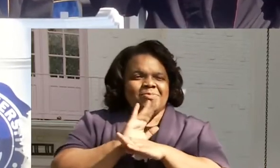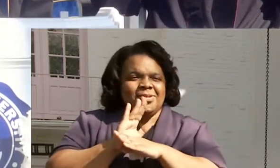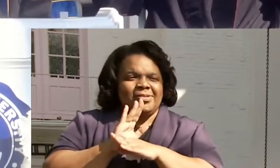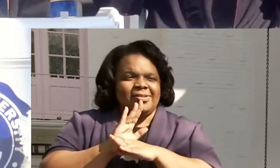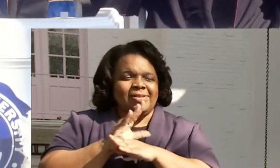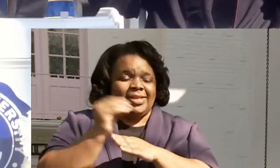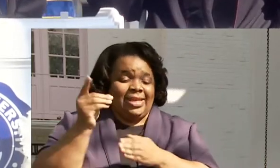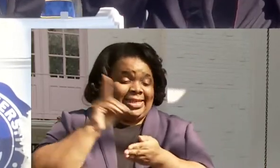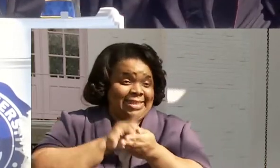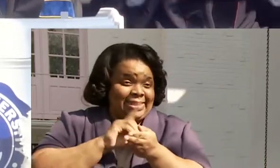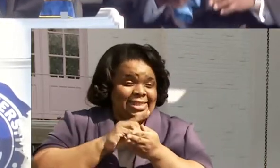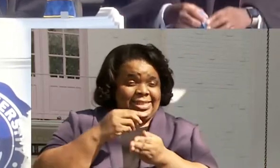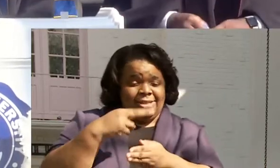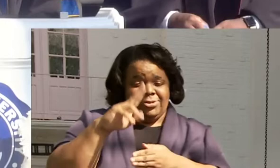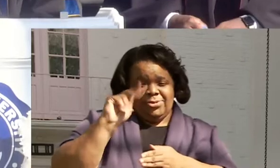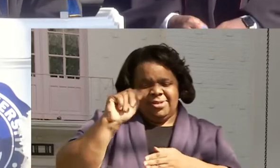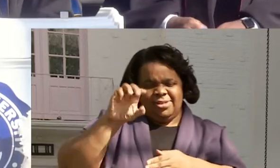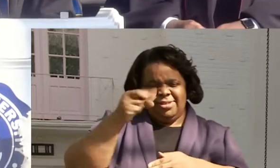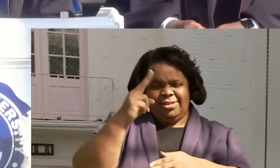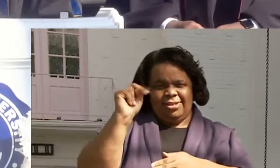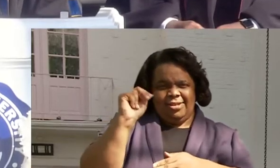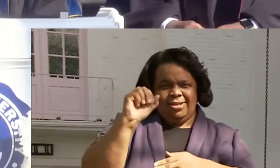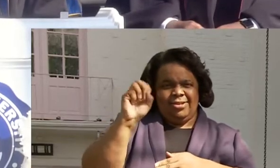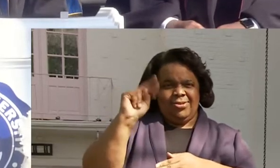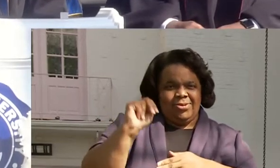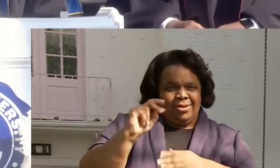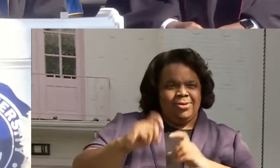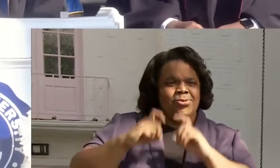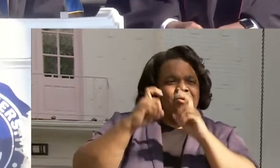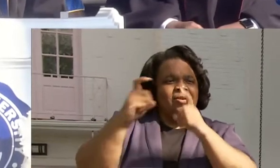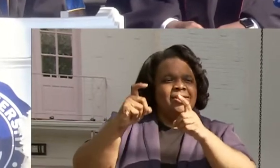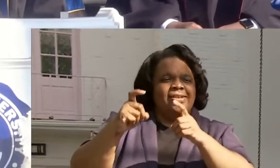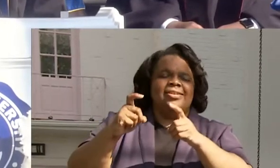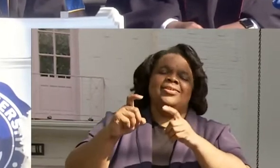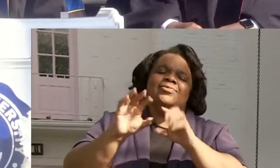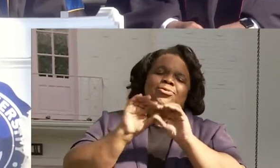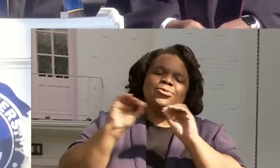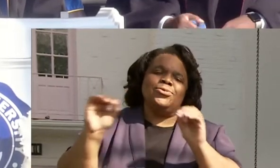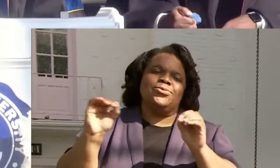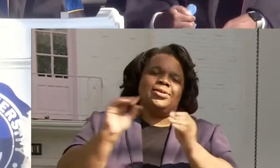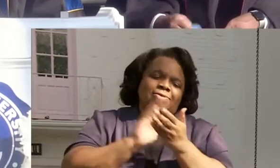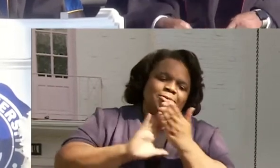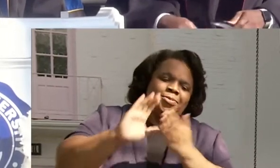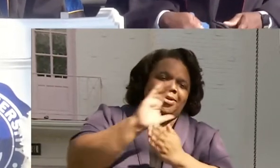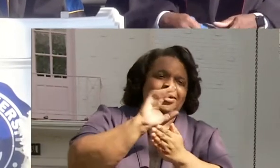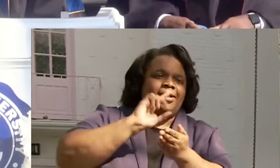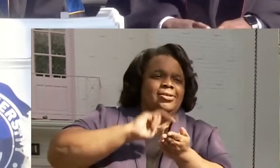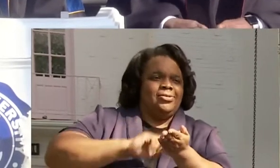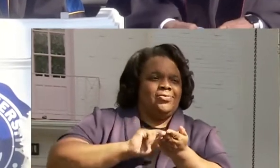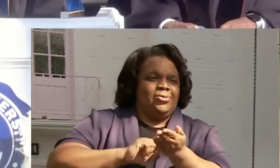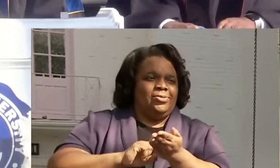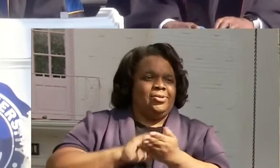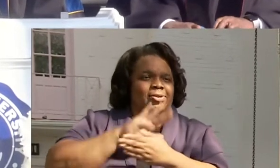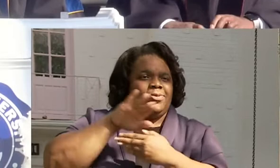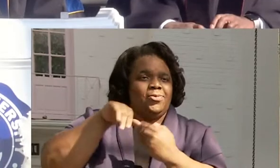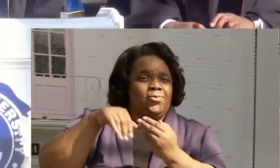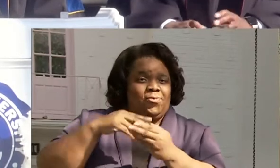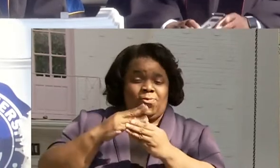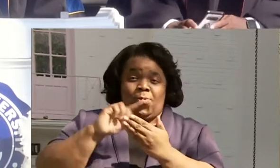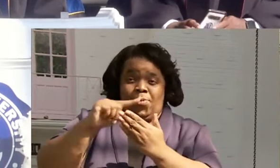Hutchinson will present candidates from the College of Nursing. Will all the candidates for the Bachelor of